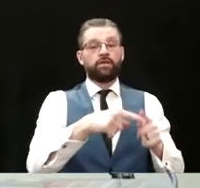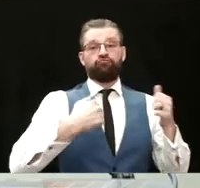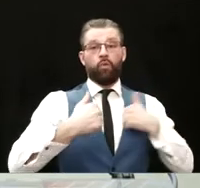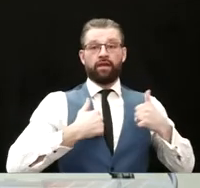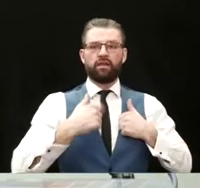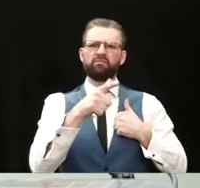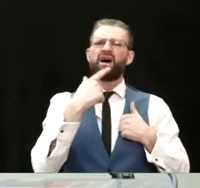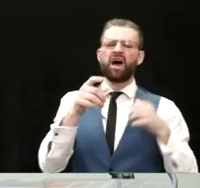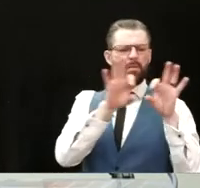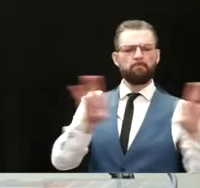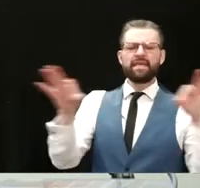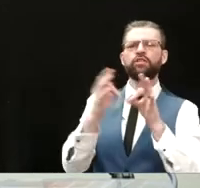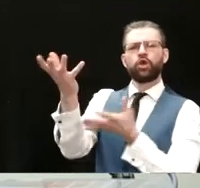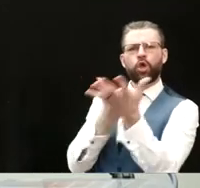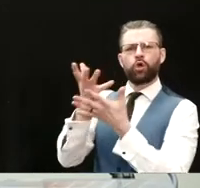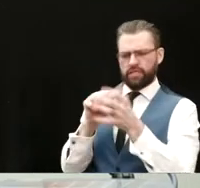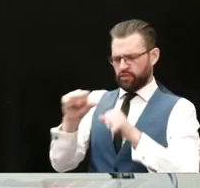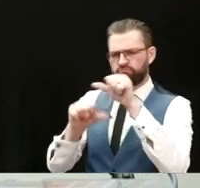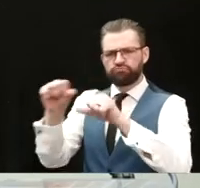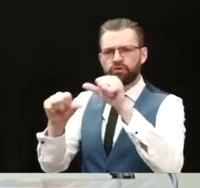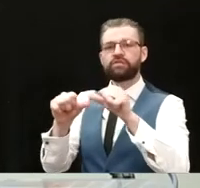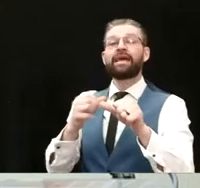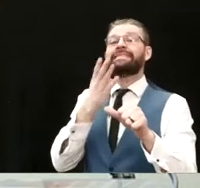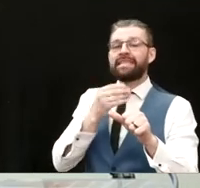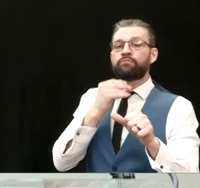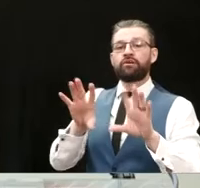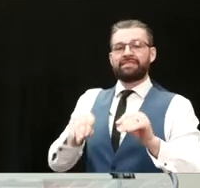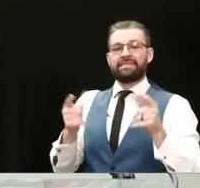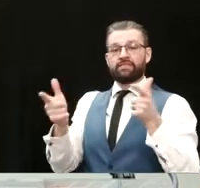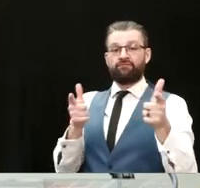a peace negotiation process and a temporary ceasefire in